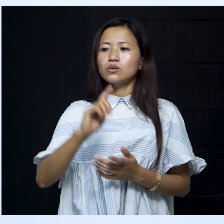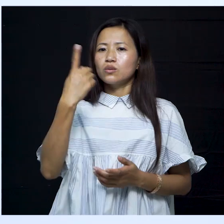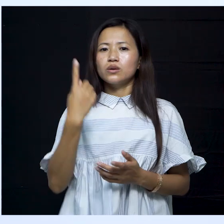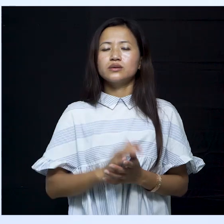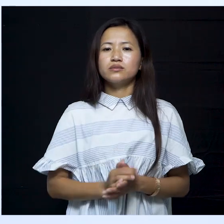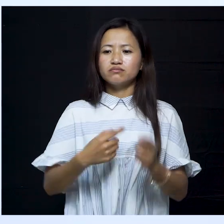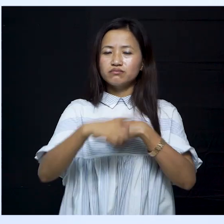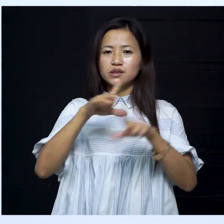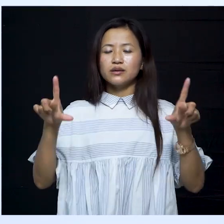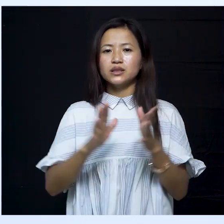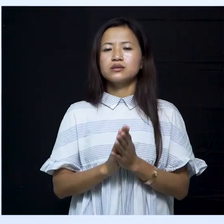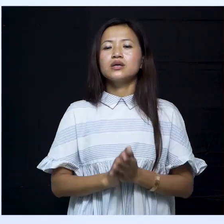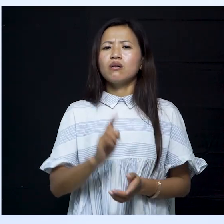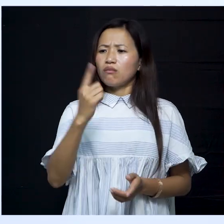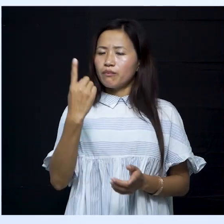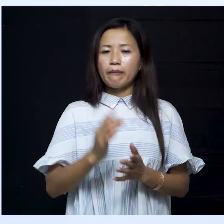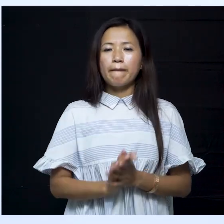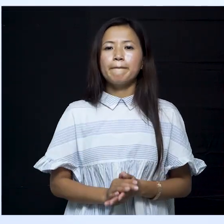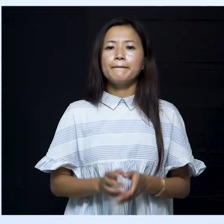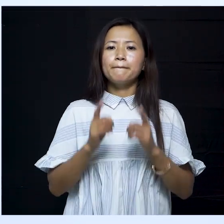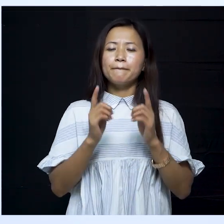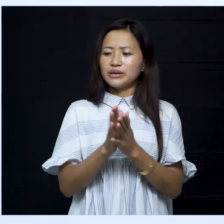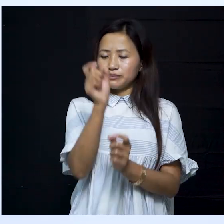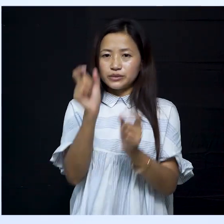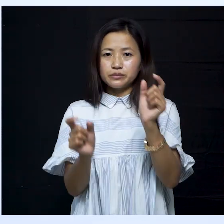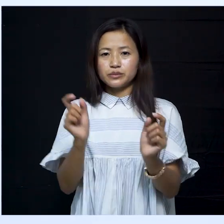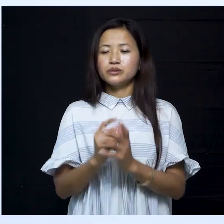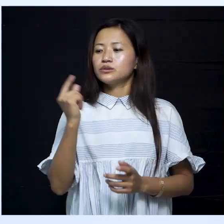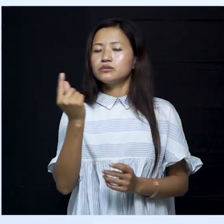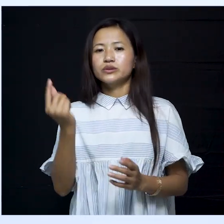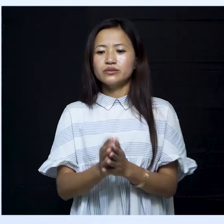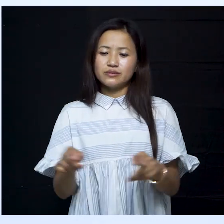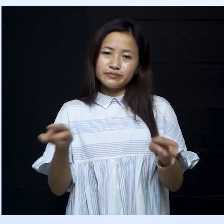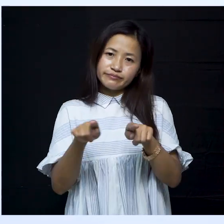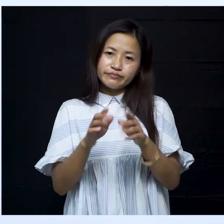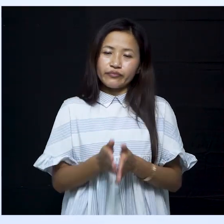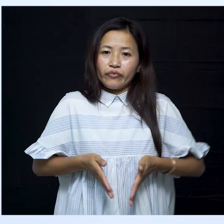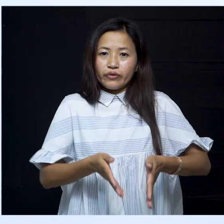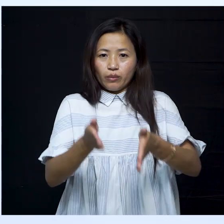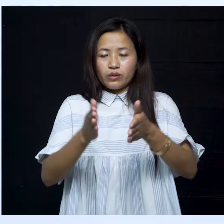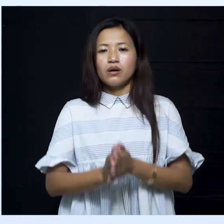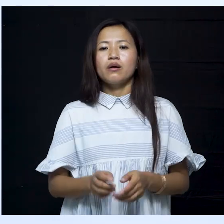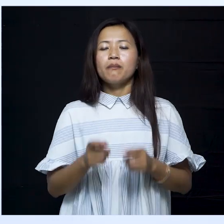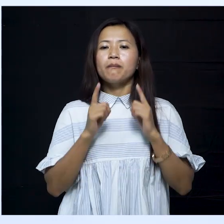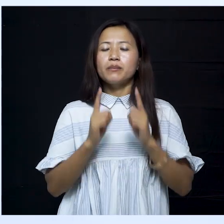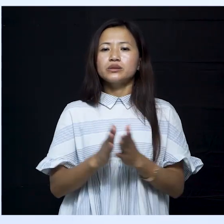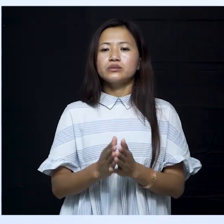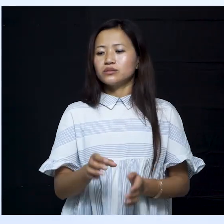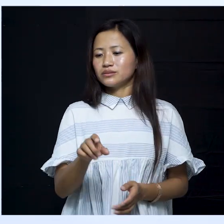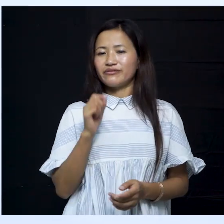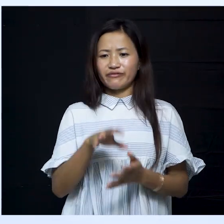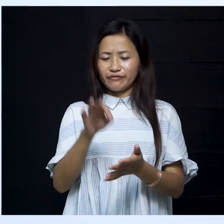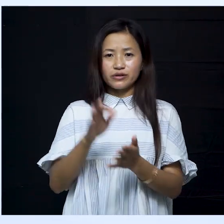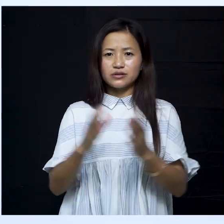one language, one specific language, and that people use that the same way. But you would find the confusion arises that